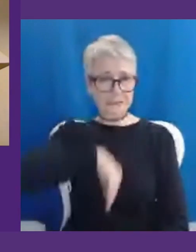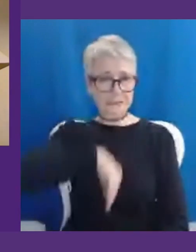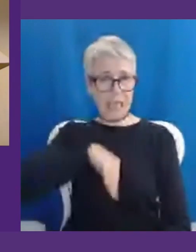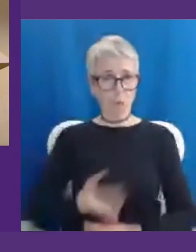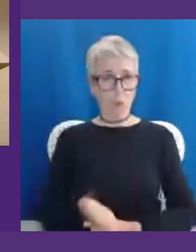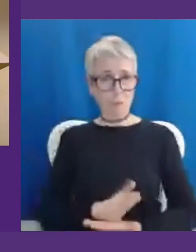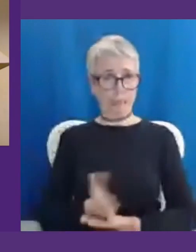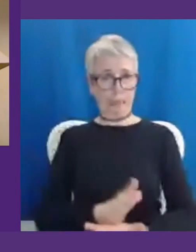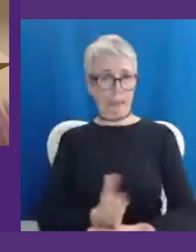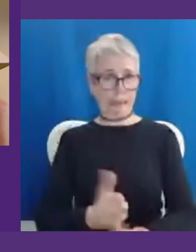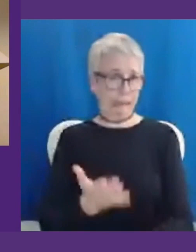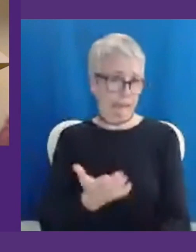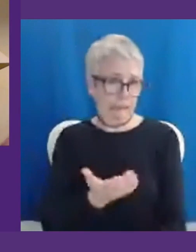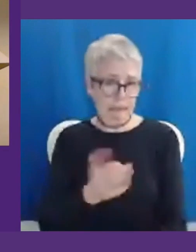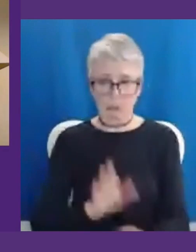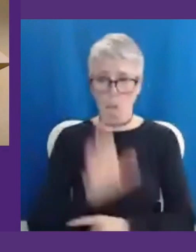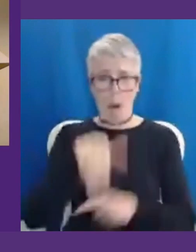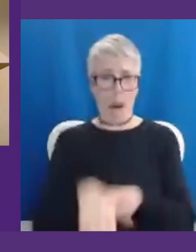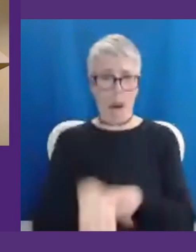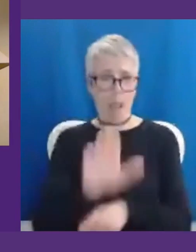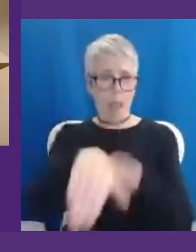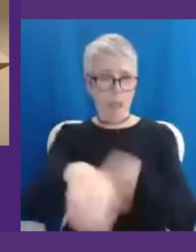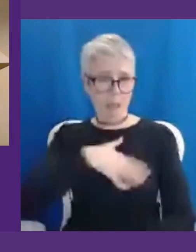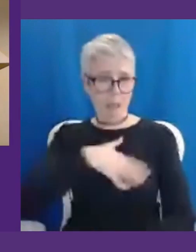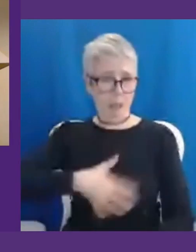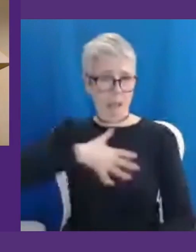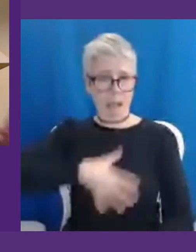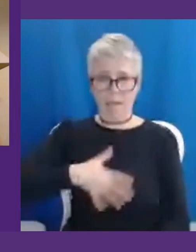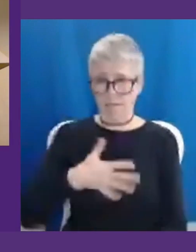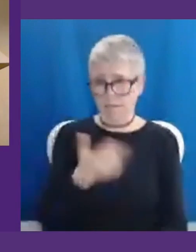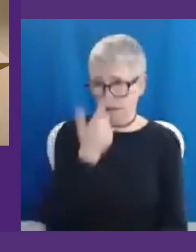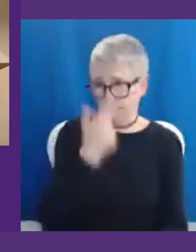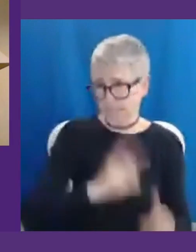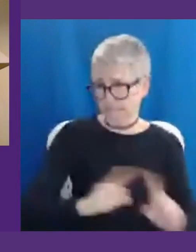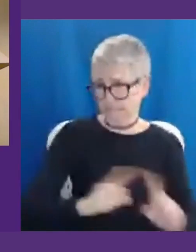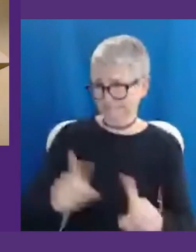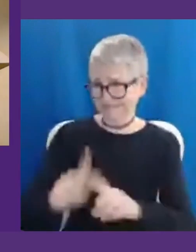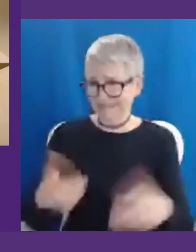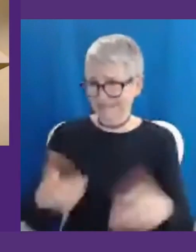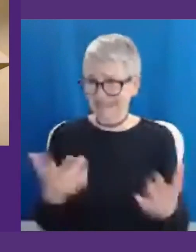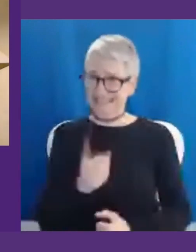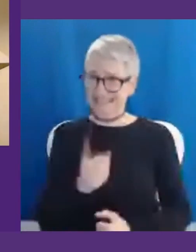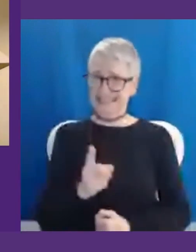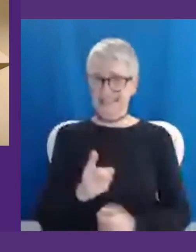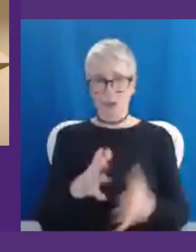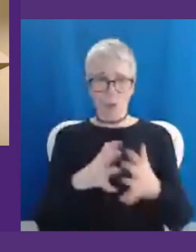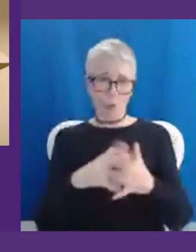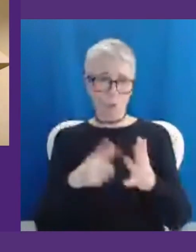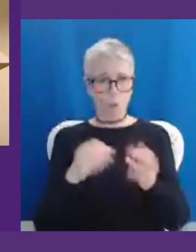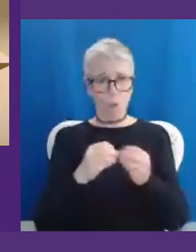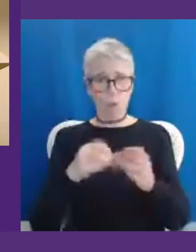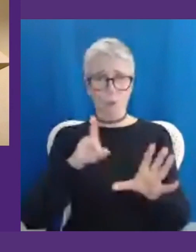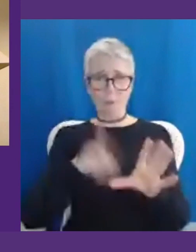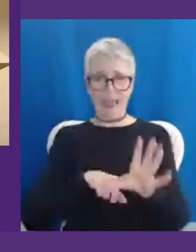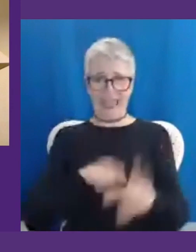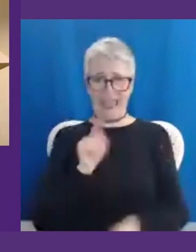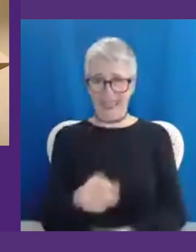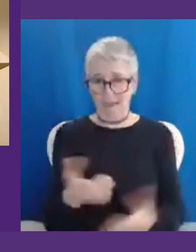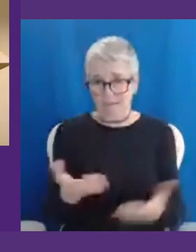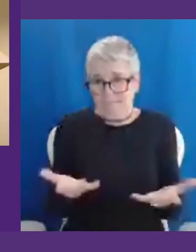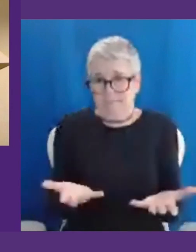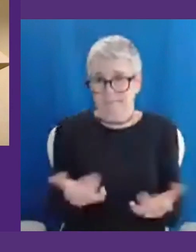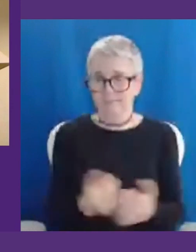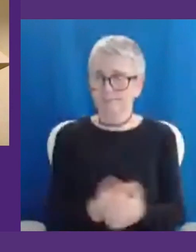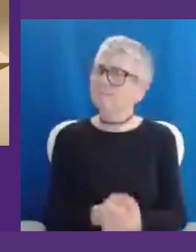all dealing with our own set of problems and struggles. How do you think, so the way society is, the way